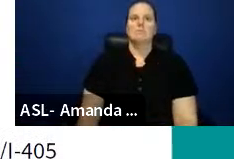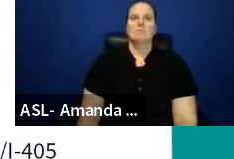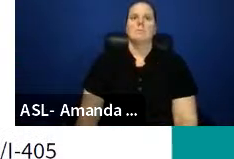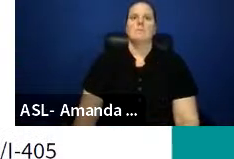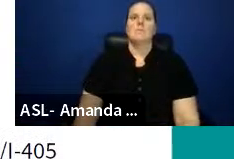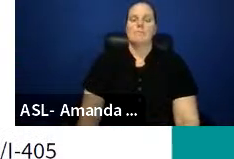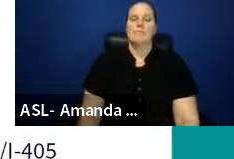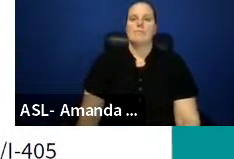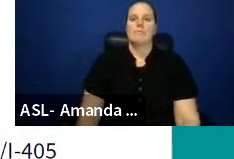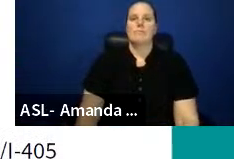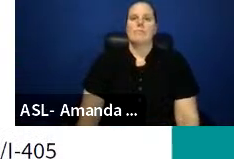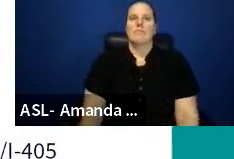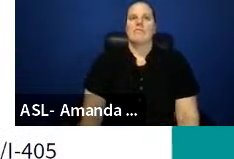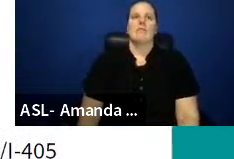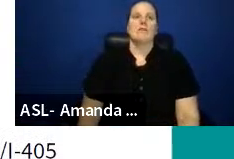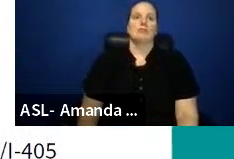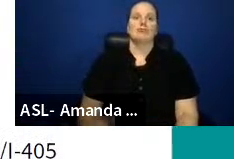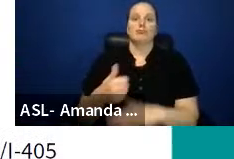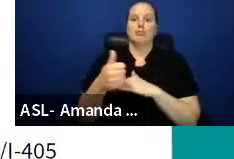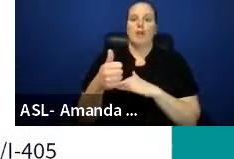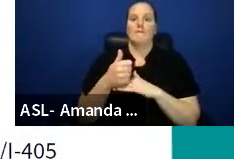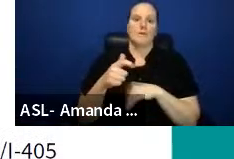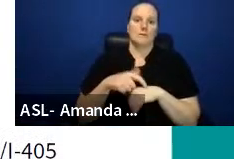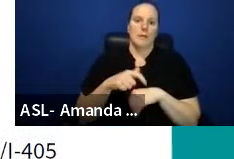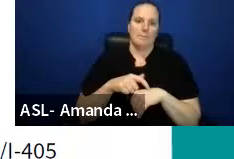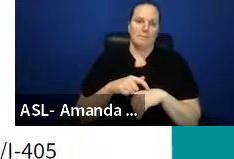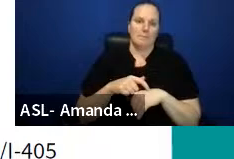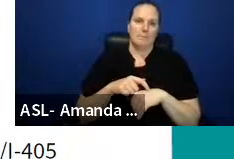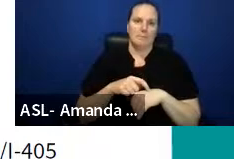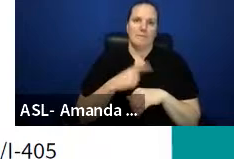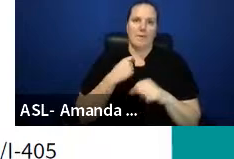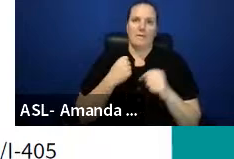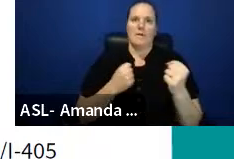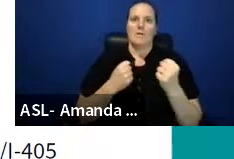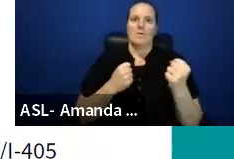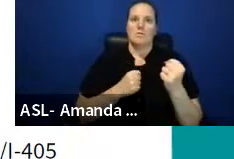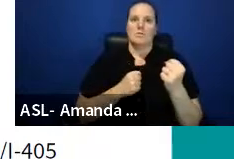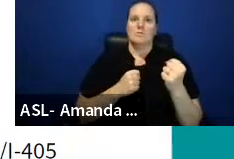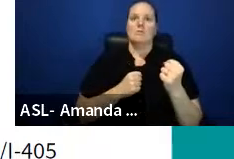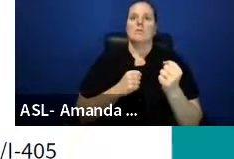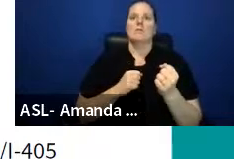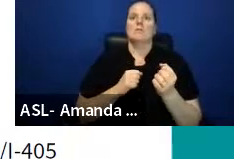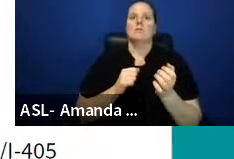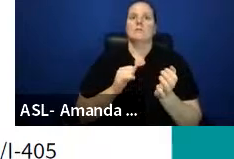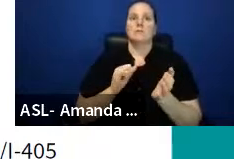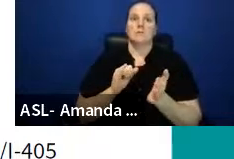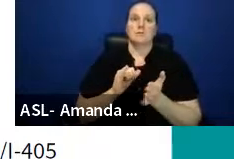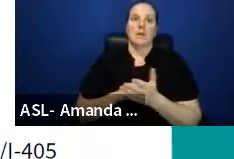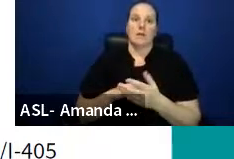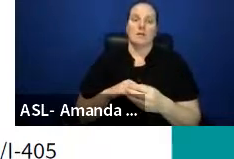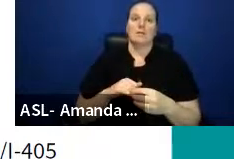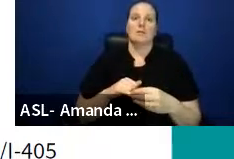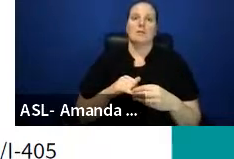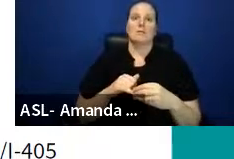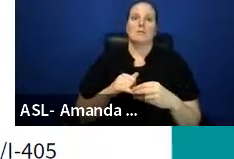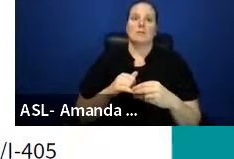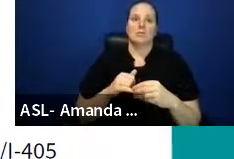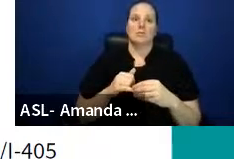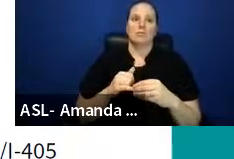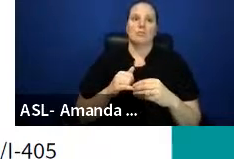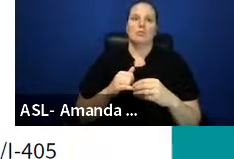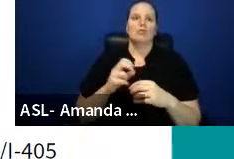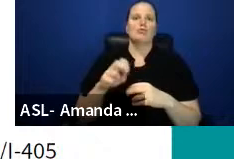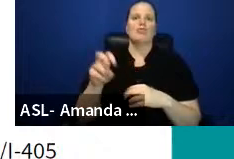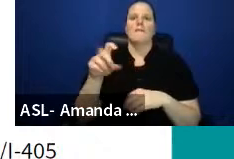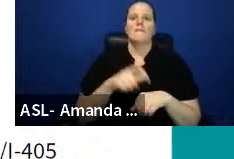Next, I'm going to cover travel times for vehicles. So the travel times we are comparing here. So is the kind of the travel time is the trip